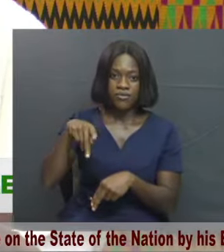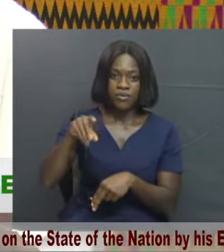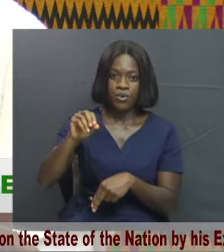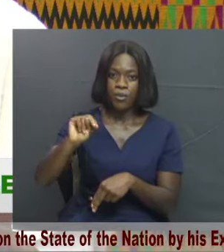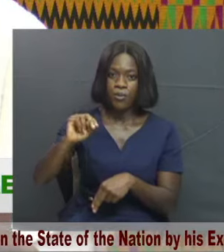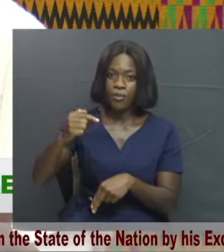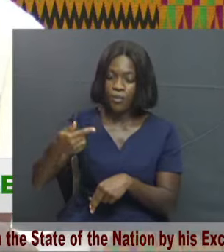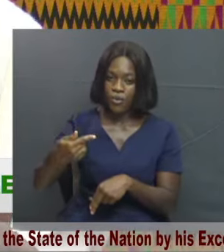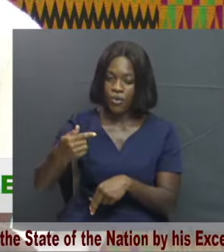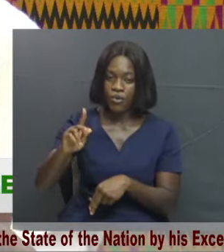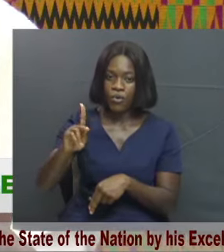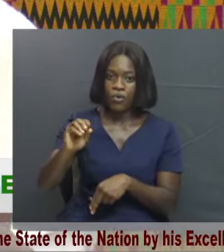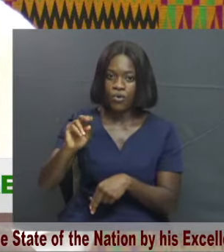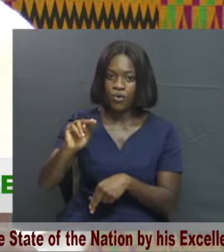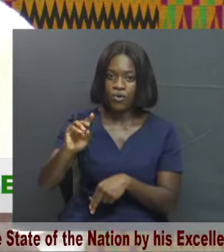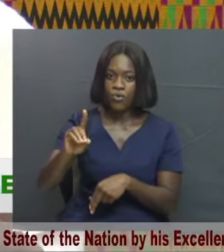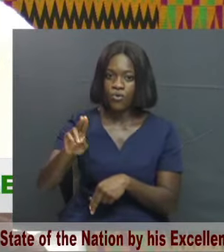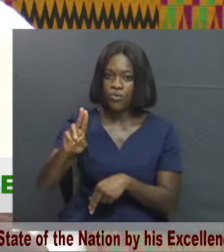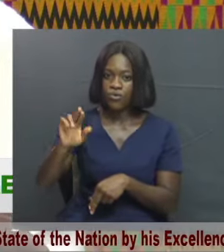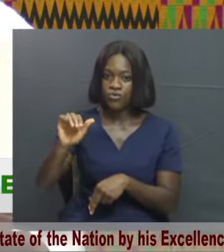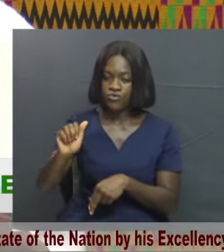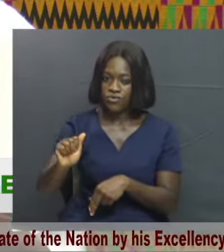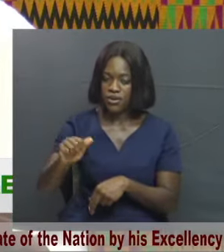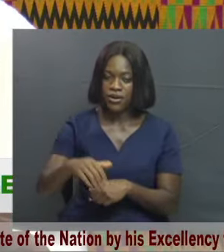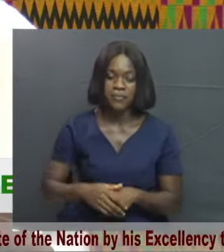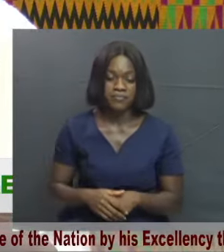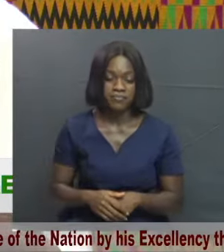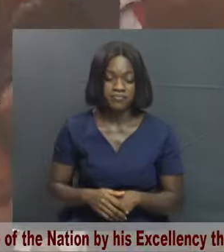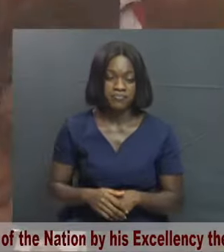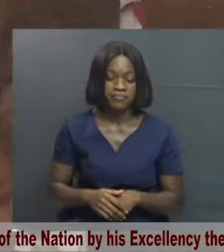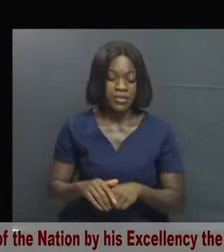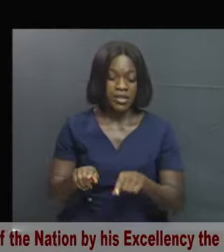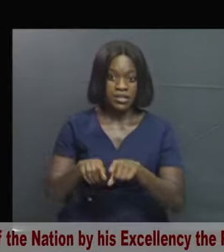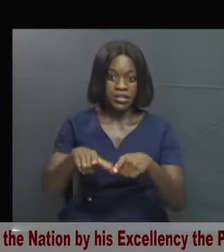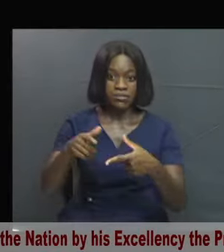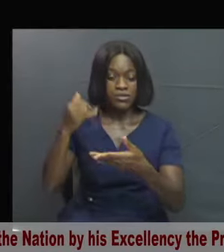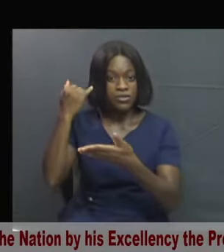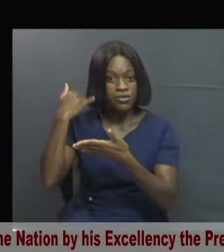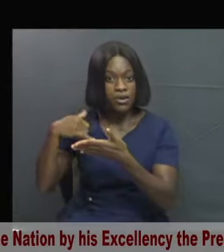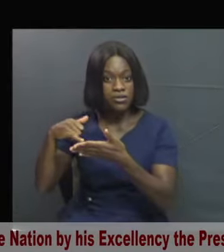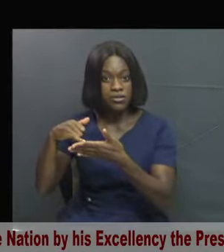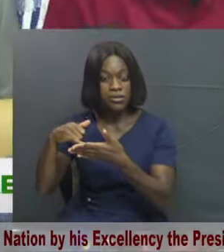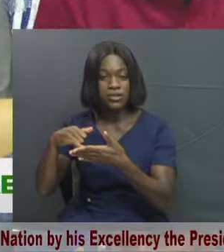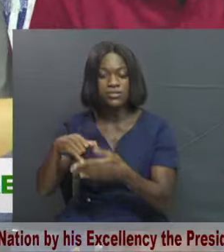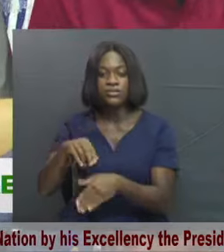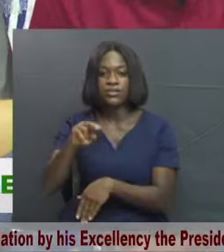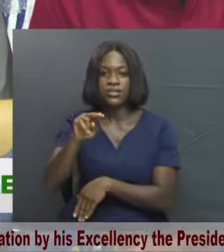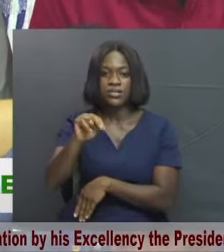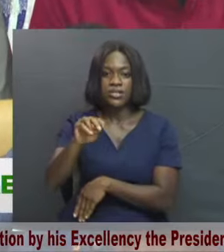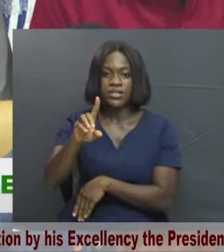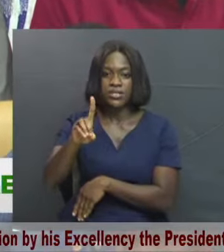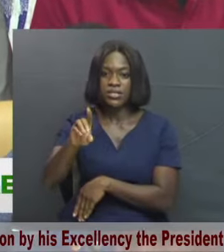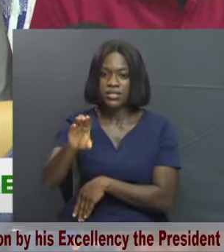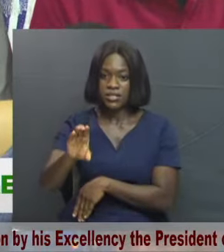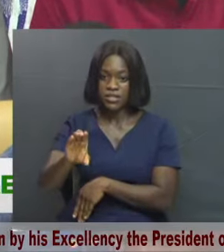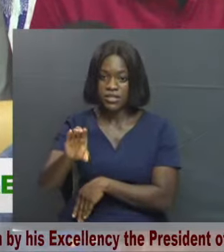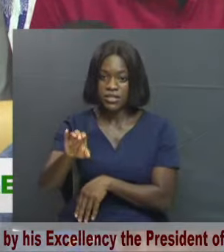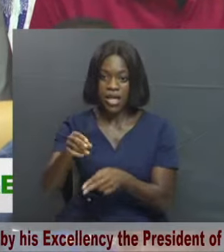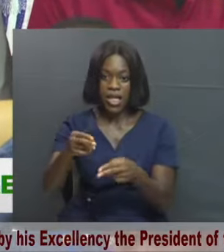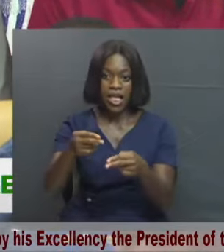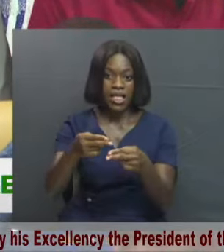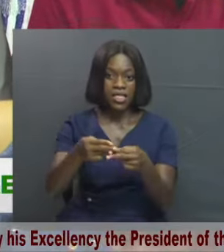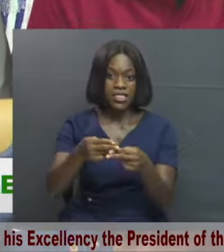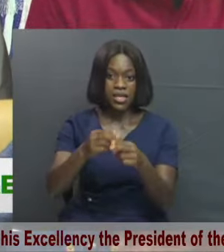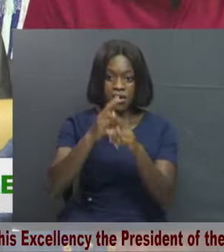frona and we also have the General Secretary of the national Democratic Congress